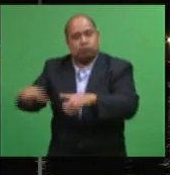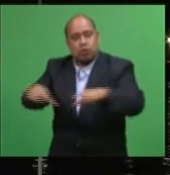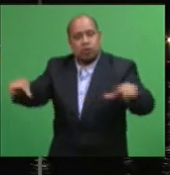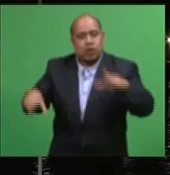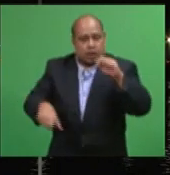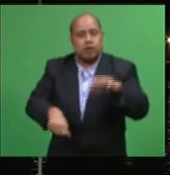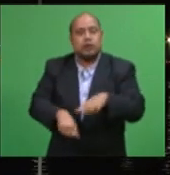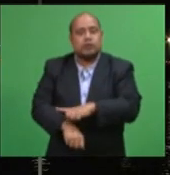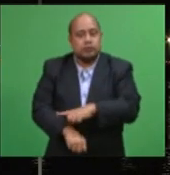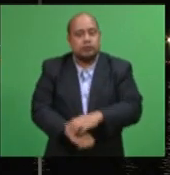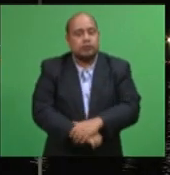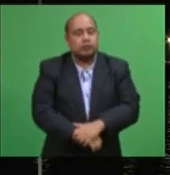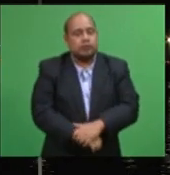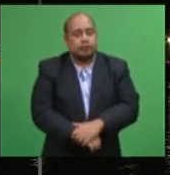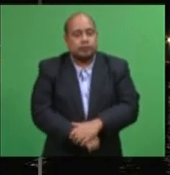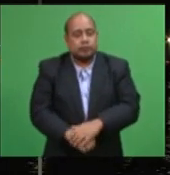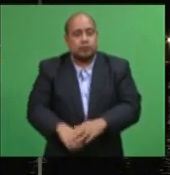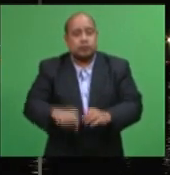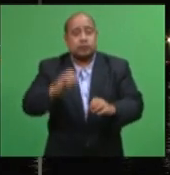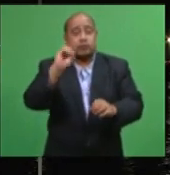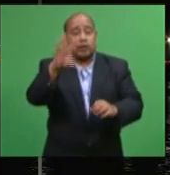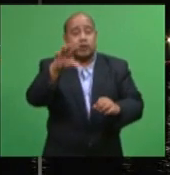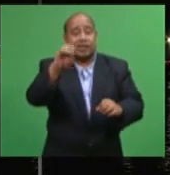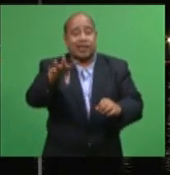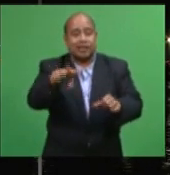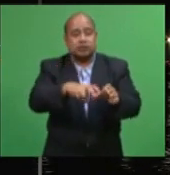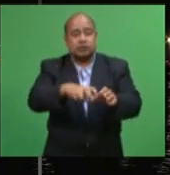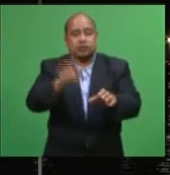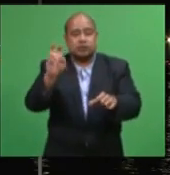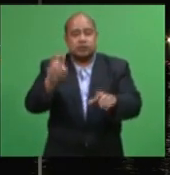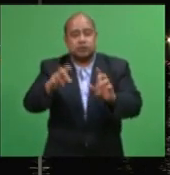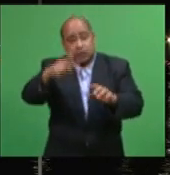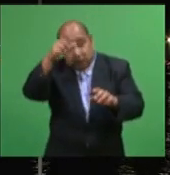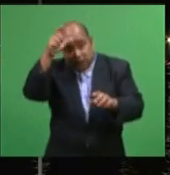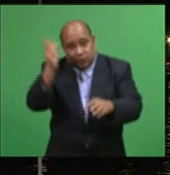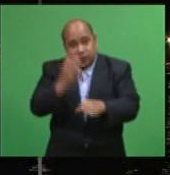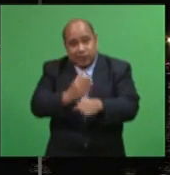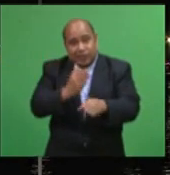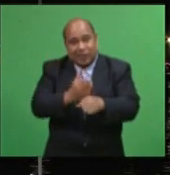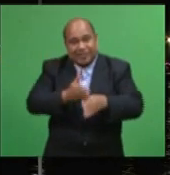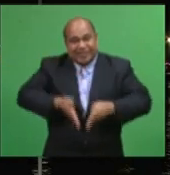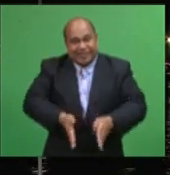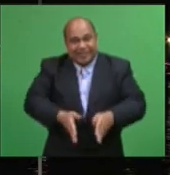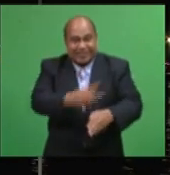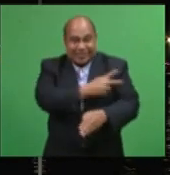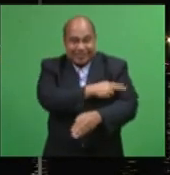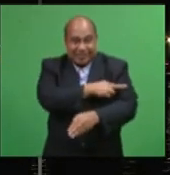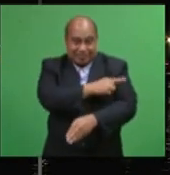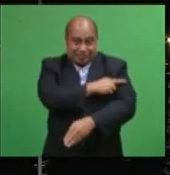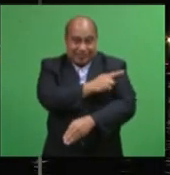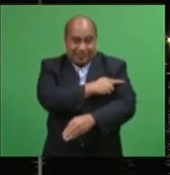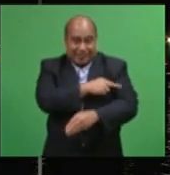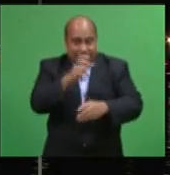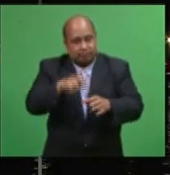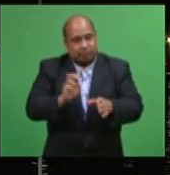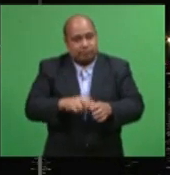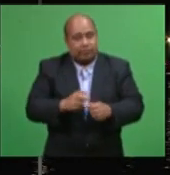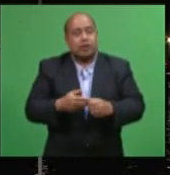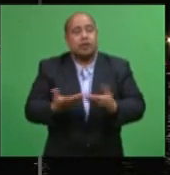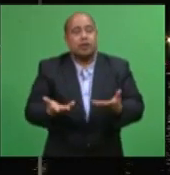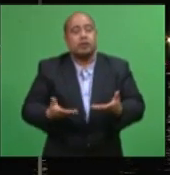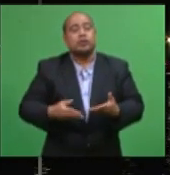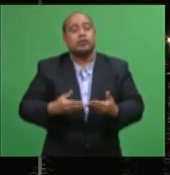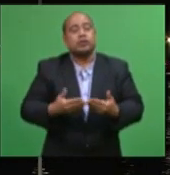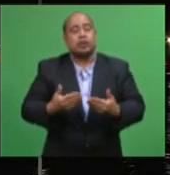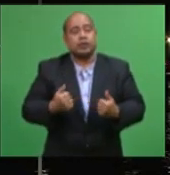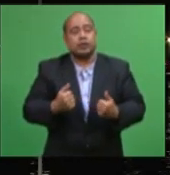The 10 retired Fijian midwives who served in Samoa during the recent measles crisis have left a lasting impression on our